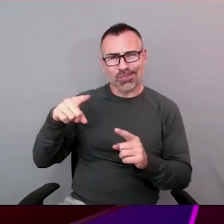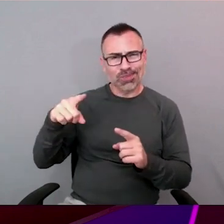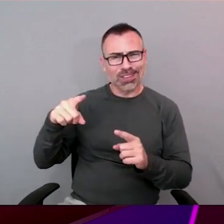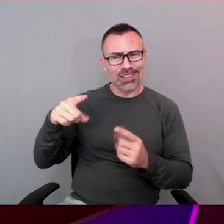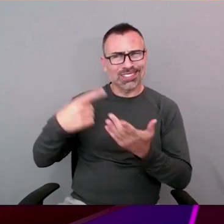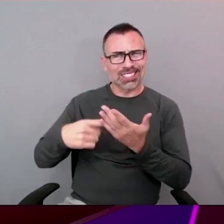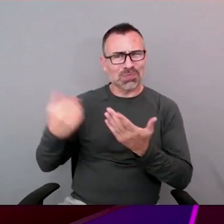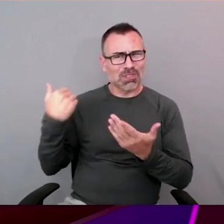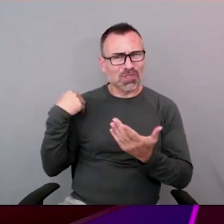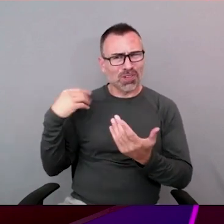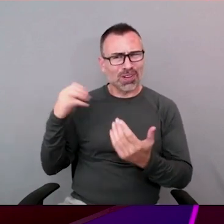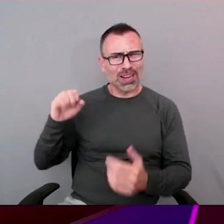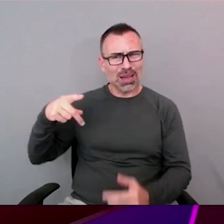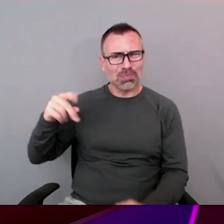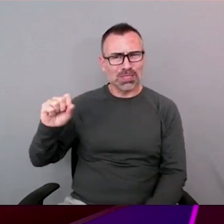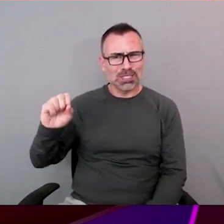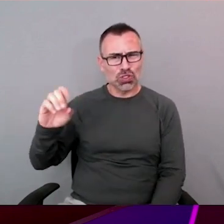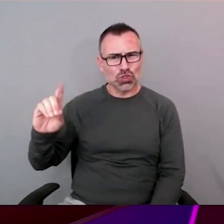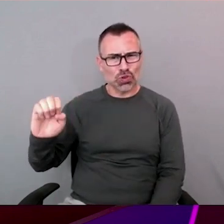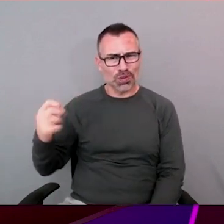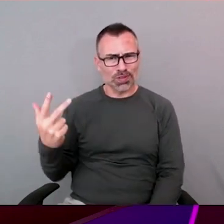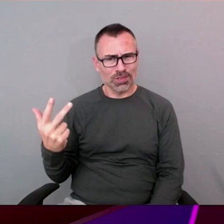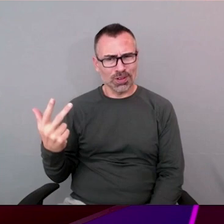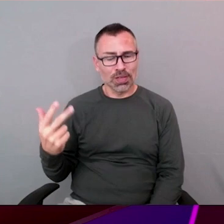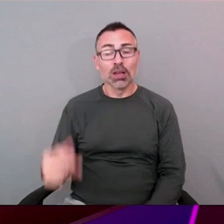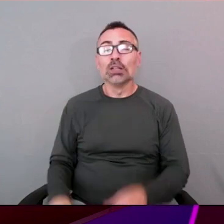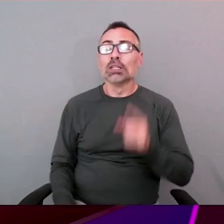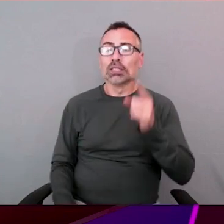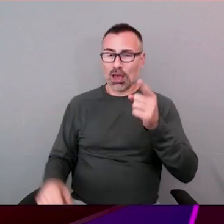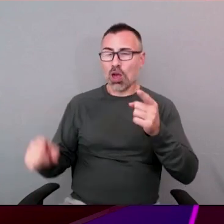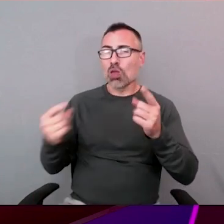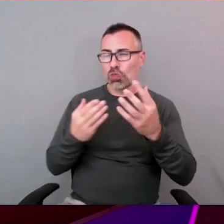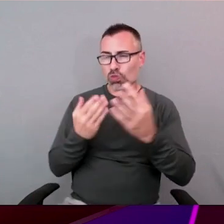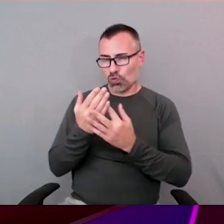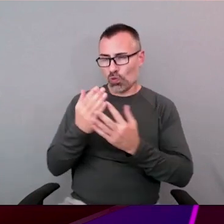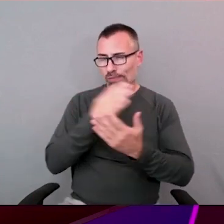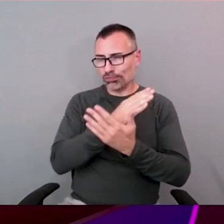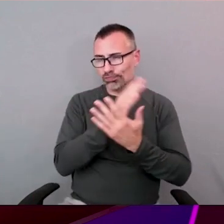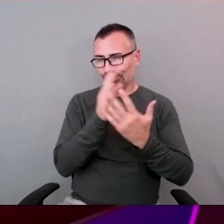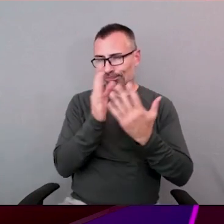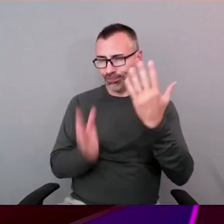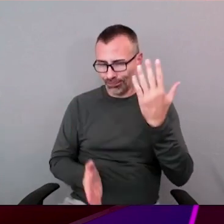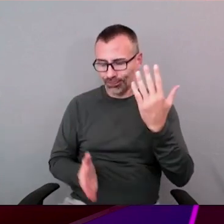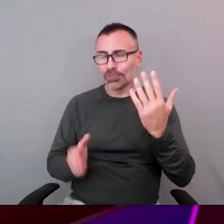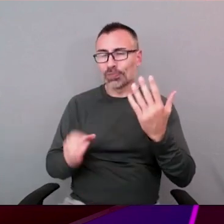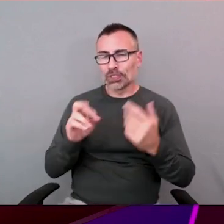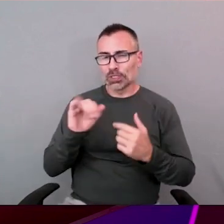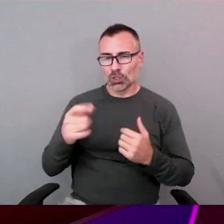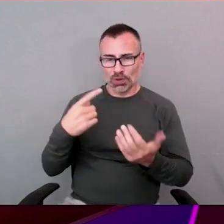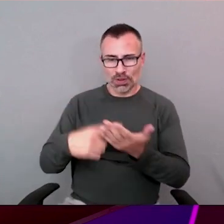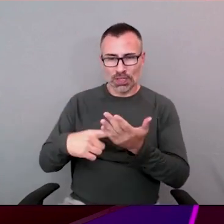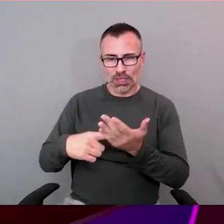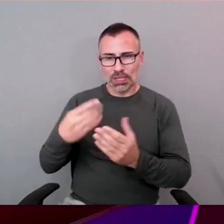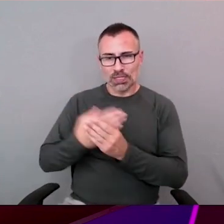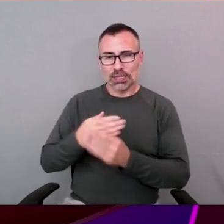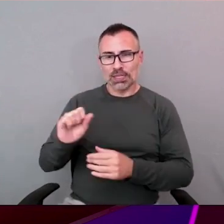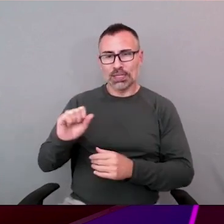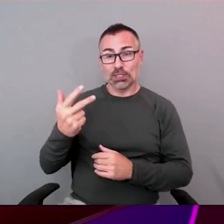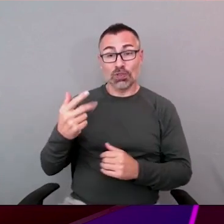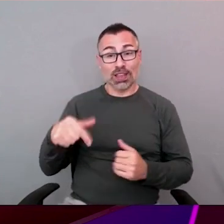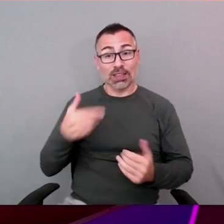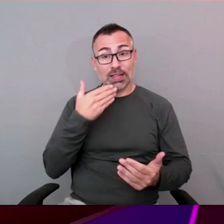that right? We covered S3 throughout the series, actually, because, and I think that's a nice way to introduce the